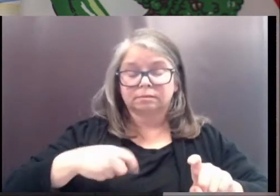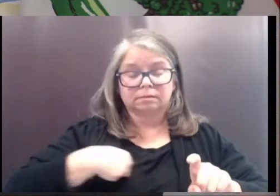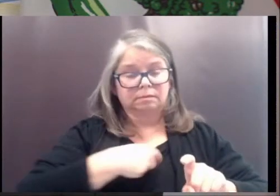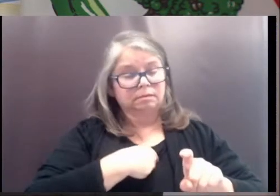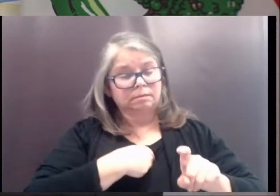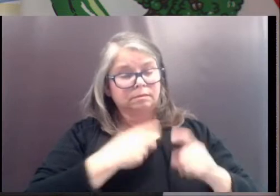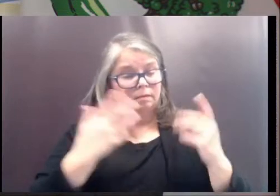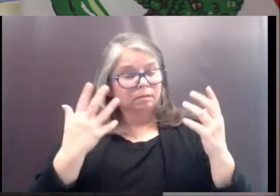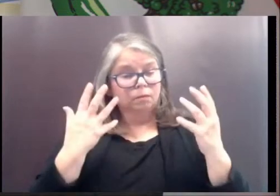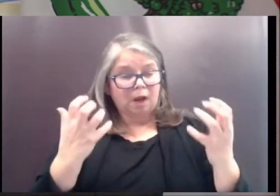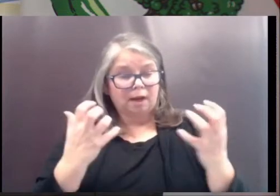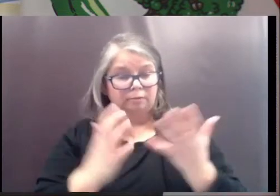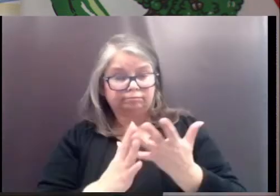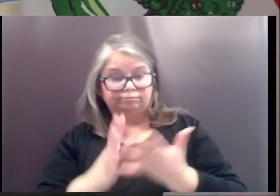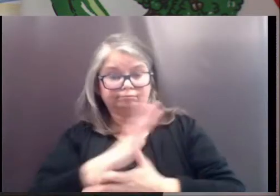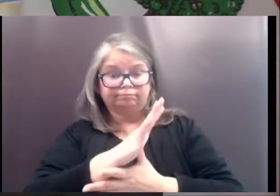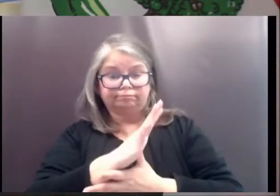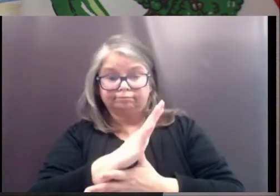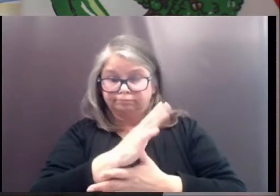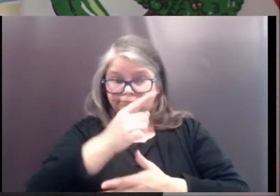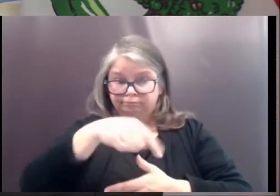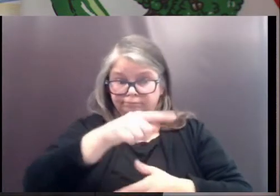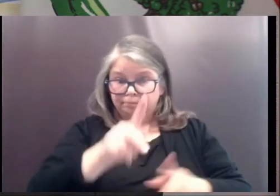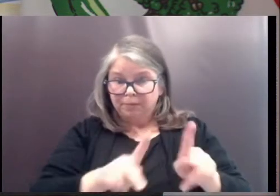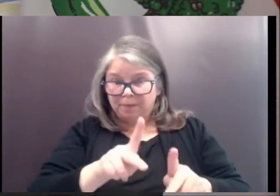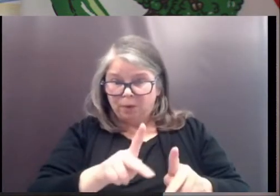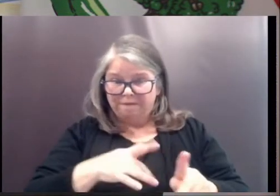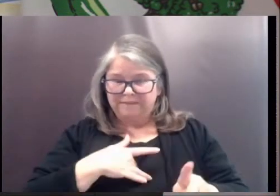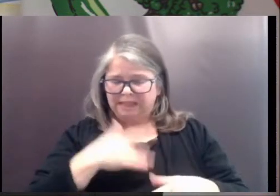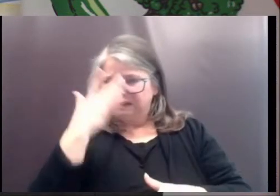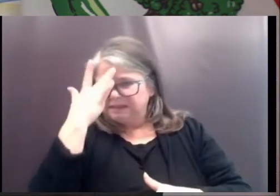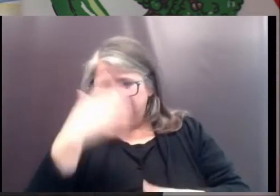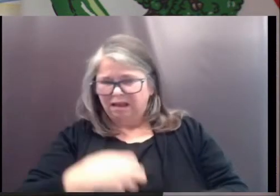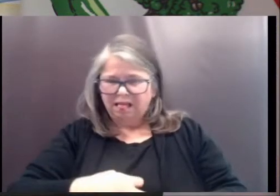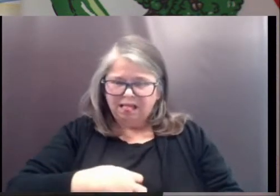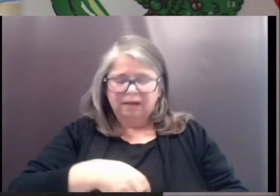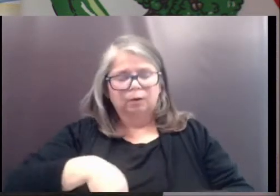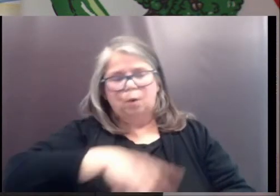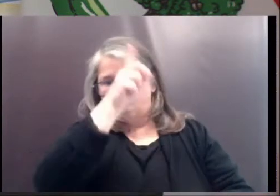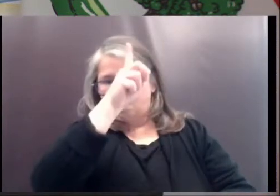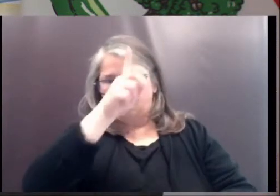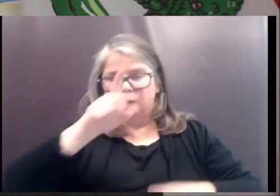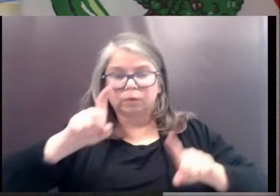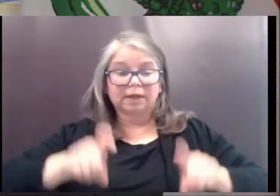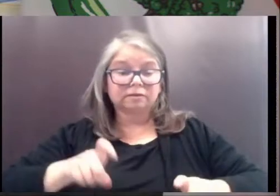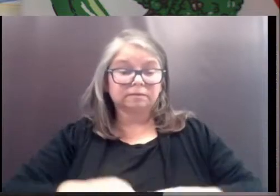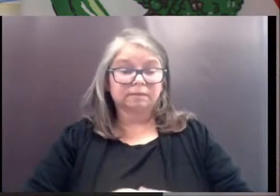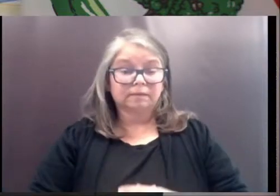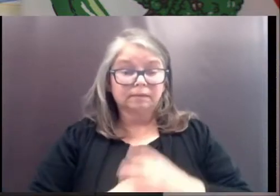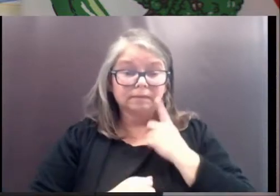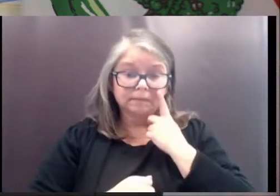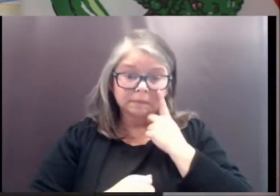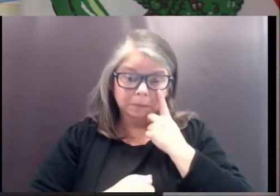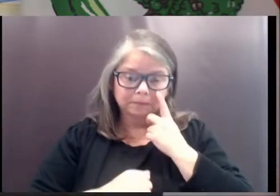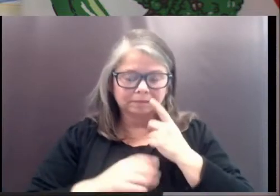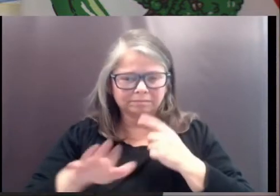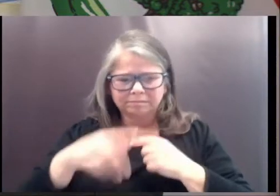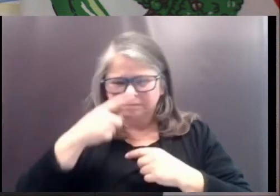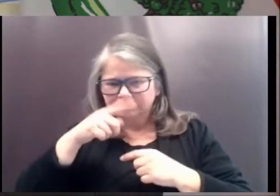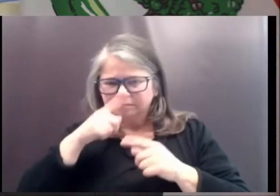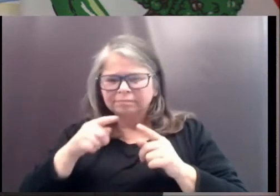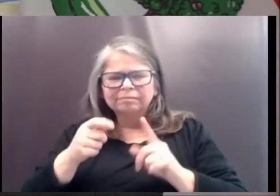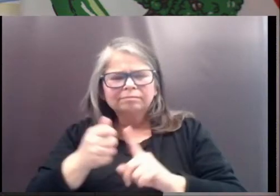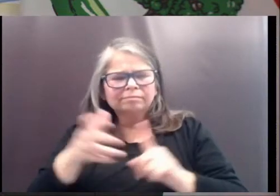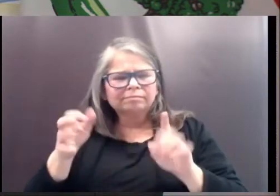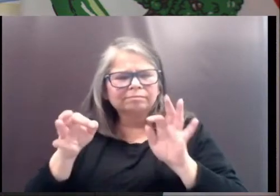symptoms to ensure they're able to get in a timely way. Can you just quickly address, Marion Dowling, what we saw yesterday with